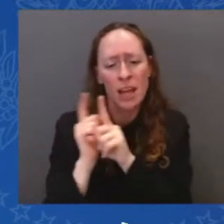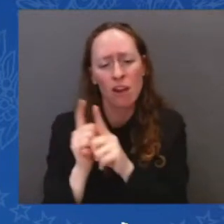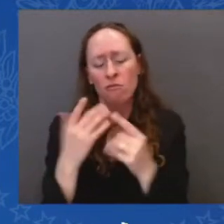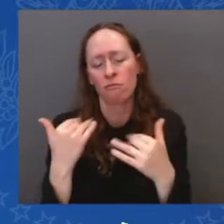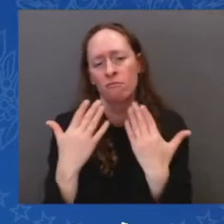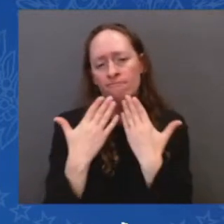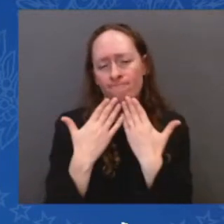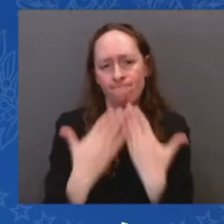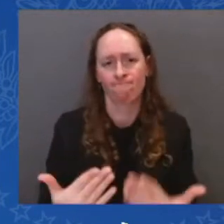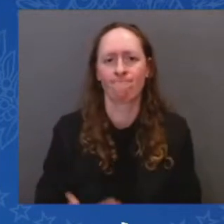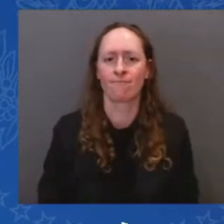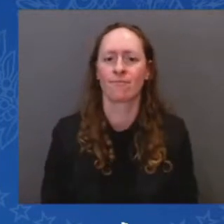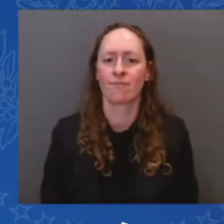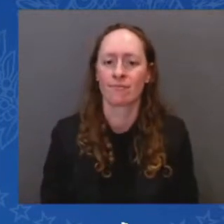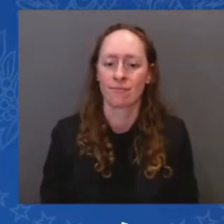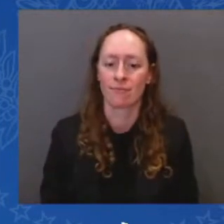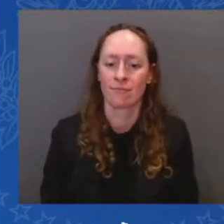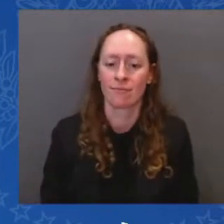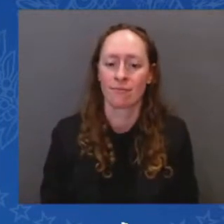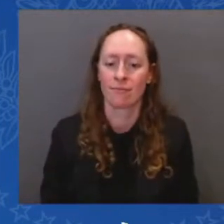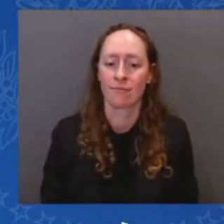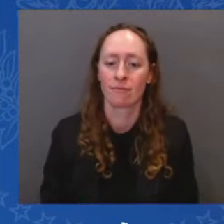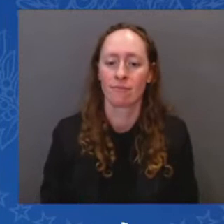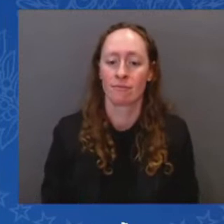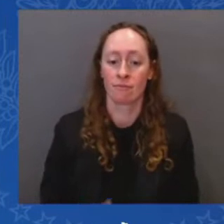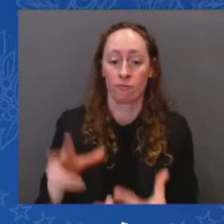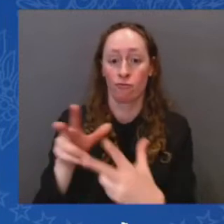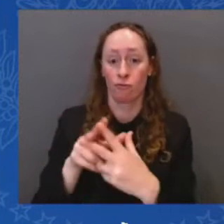special recognition and who represent the very best of our nation.